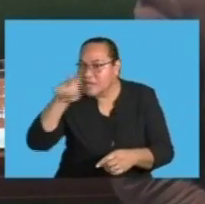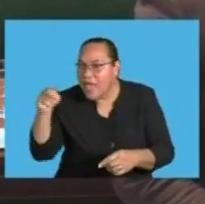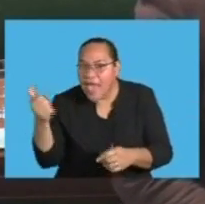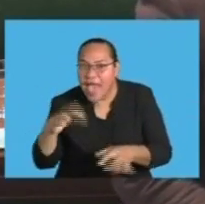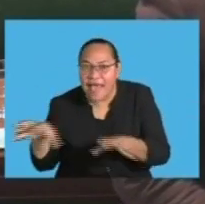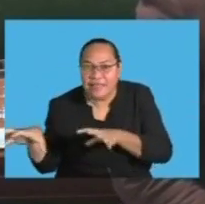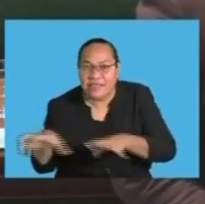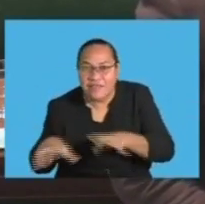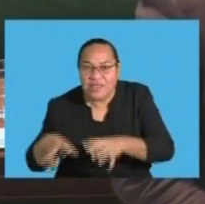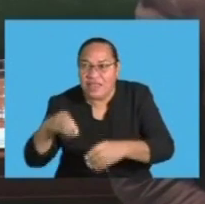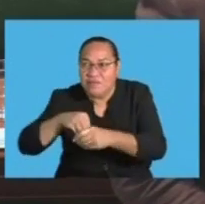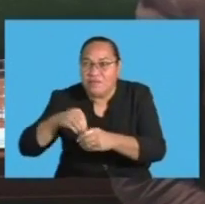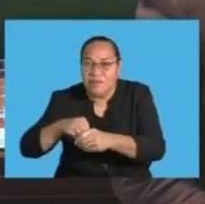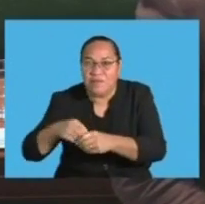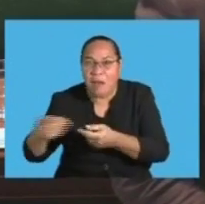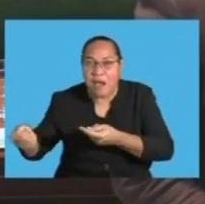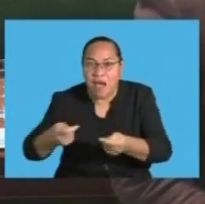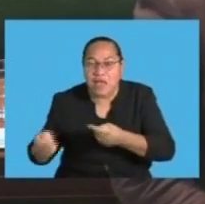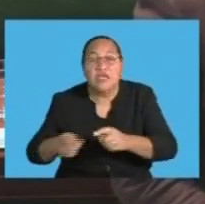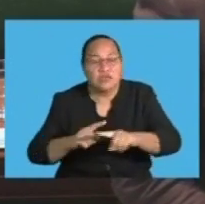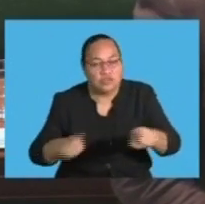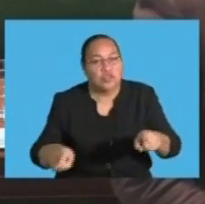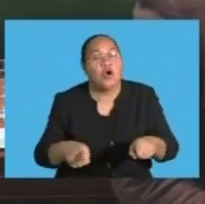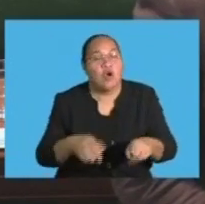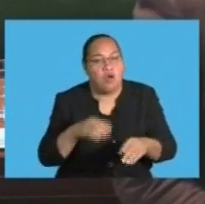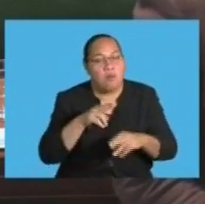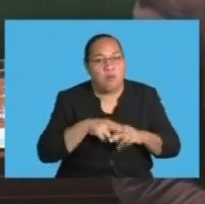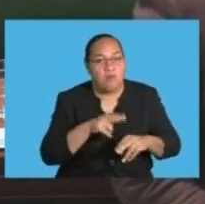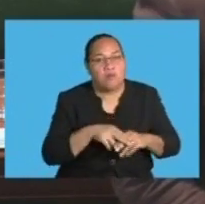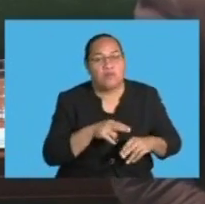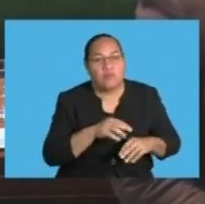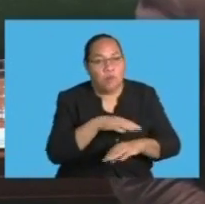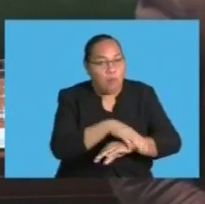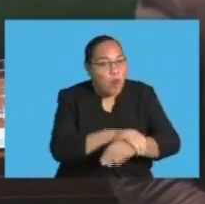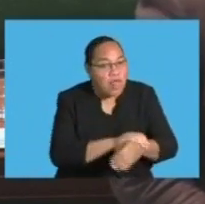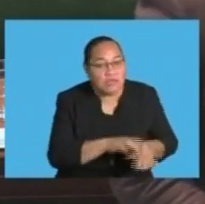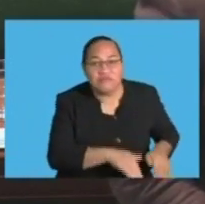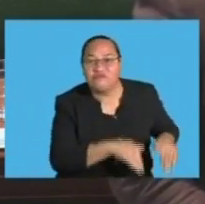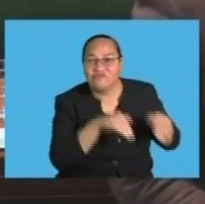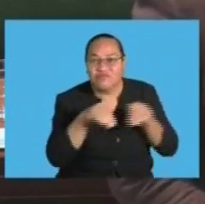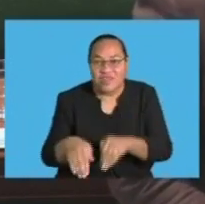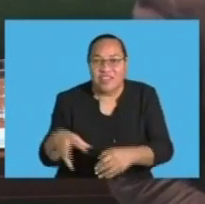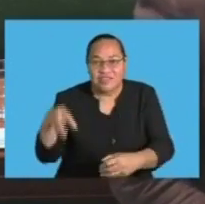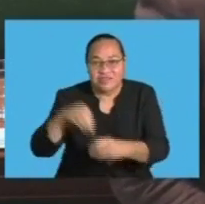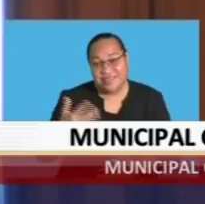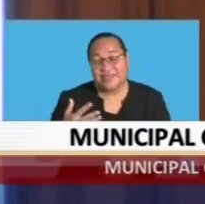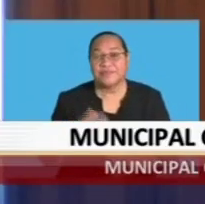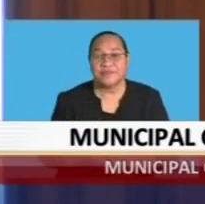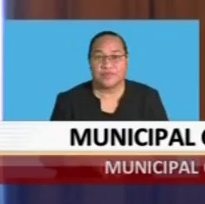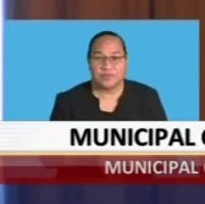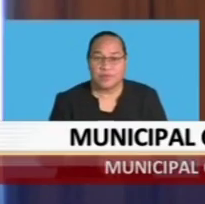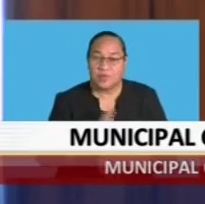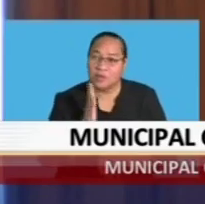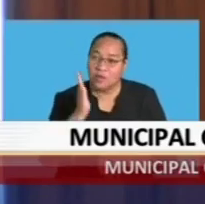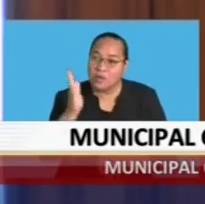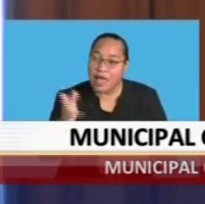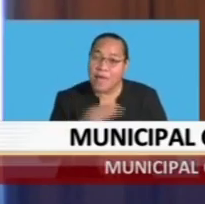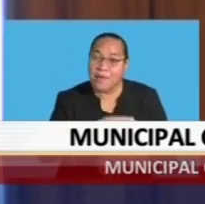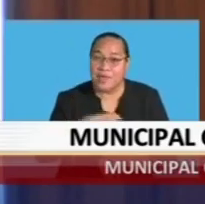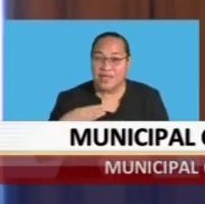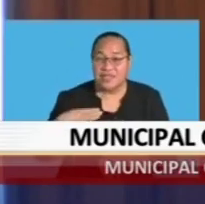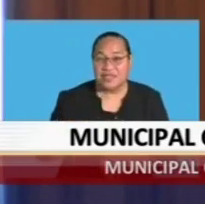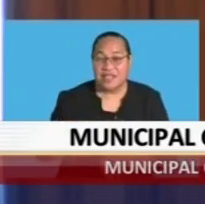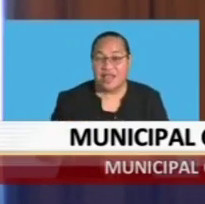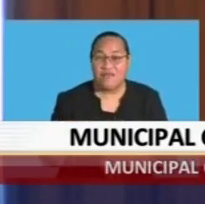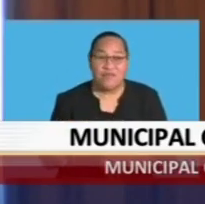activities, and seeks police force participation in regular meetings for information and advice. Opposition MP Linda